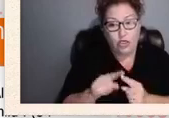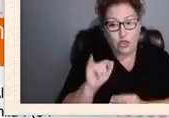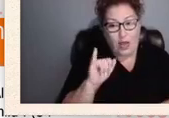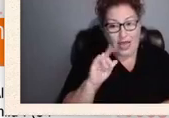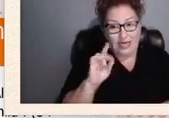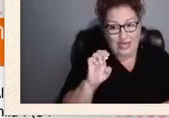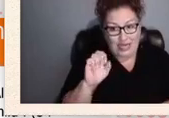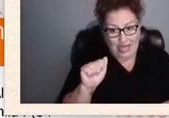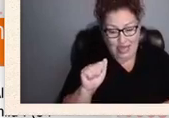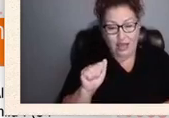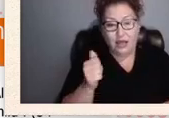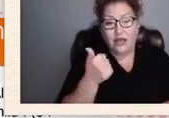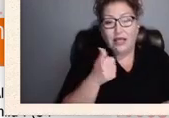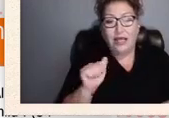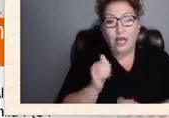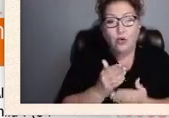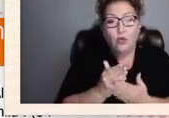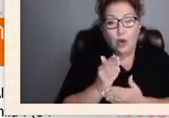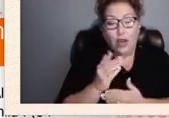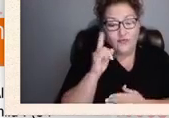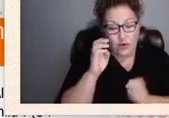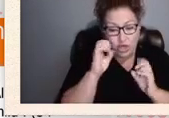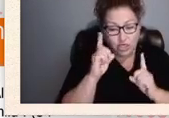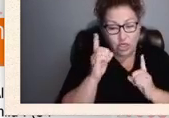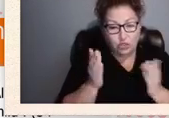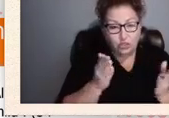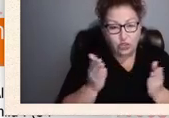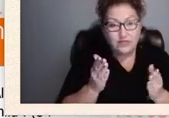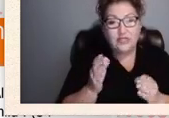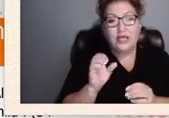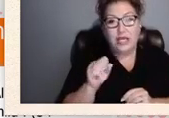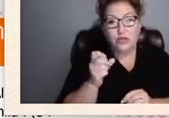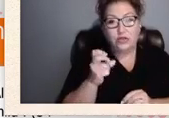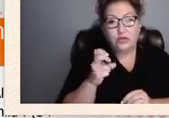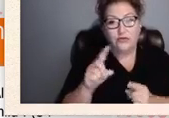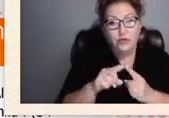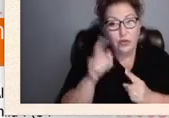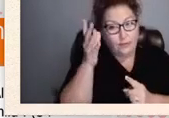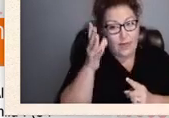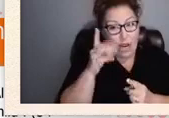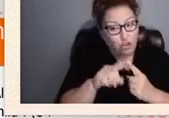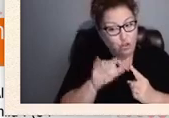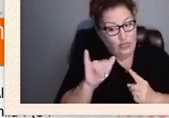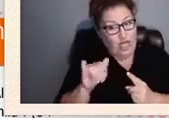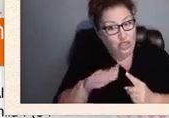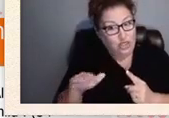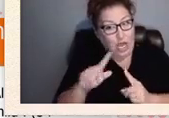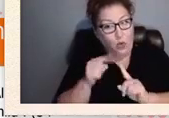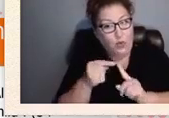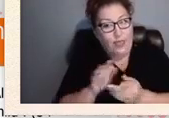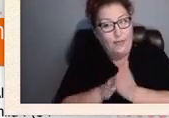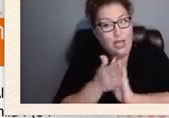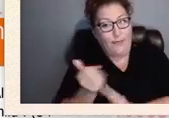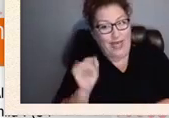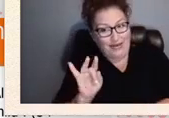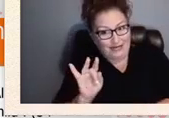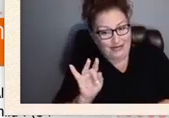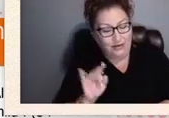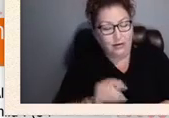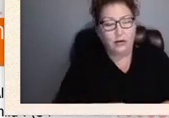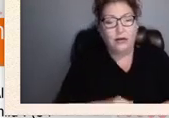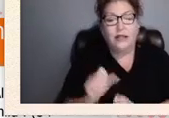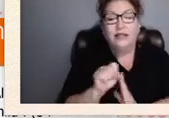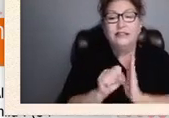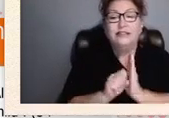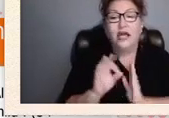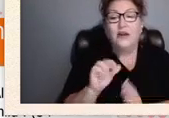under the educational services transfer to the parents to that child upon 18 years old. The state of Florida, under the